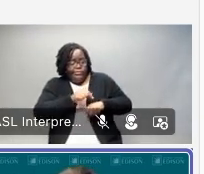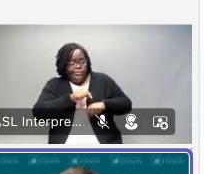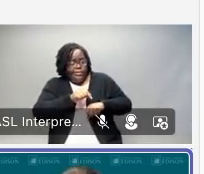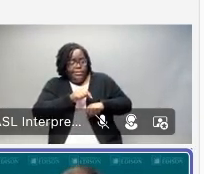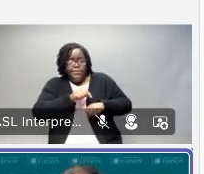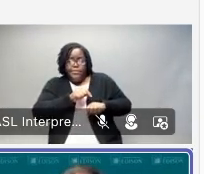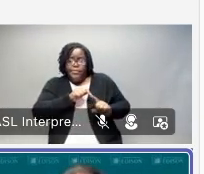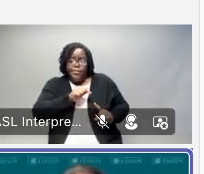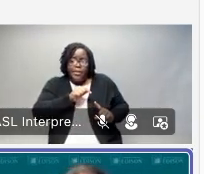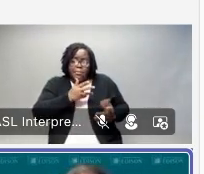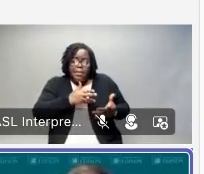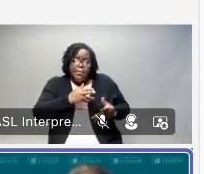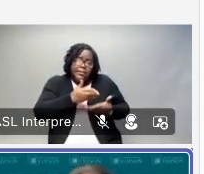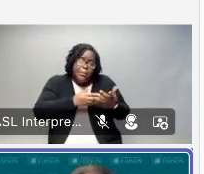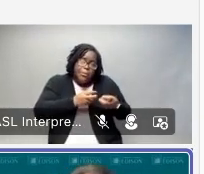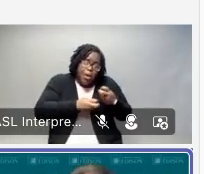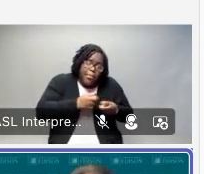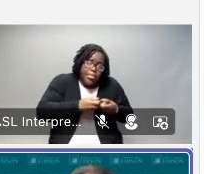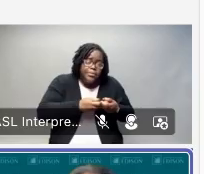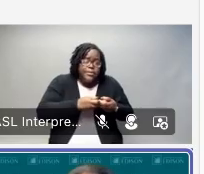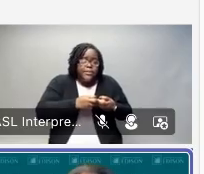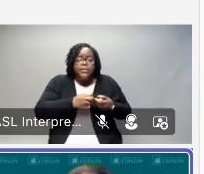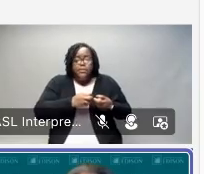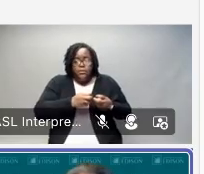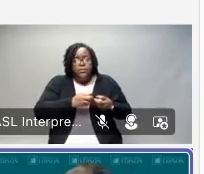where there are some issues with the circuit, we will